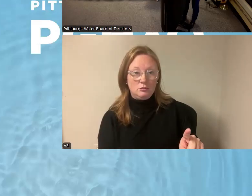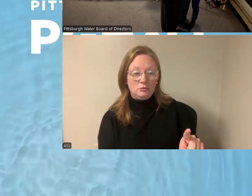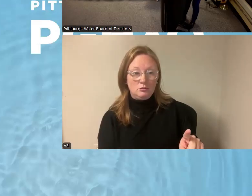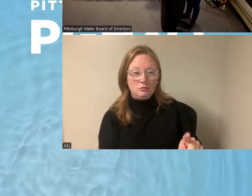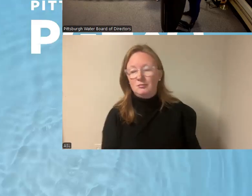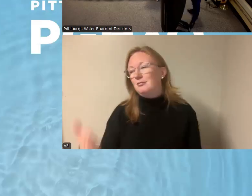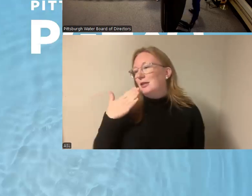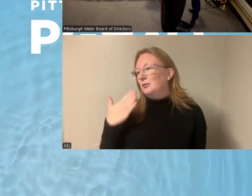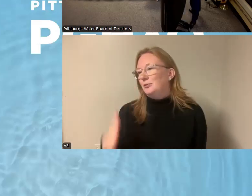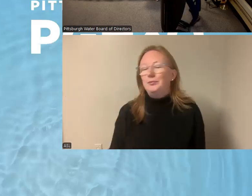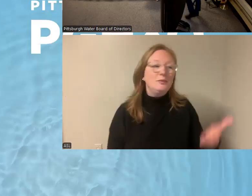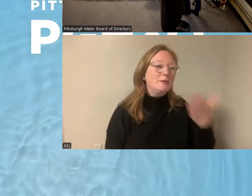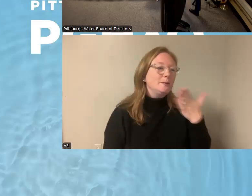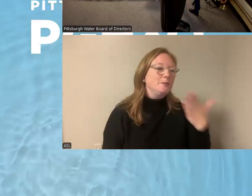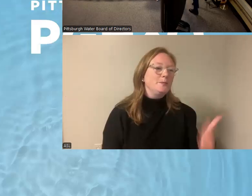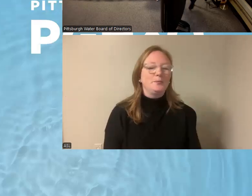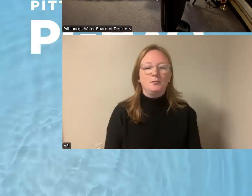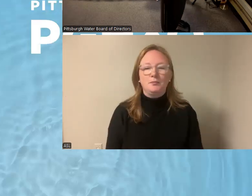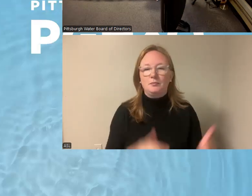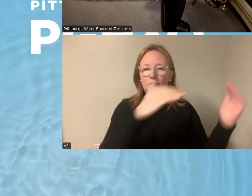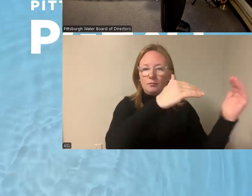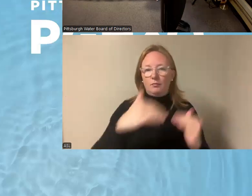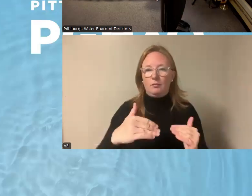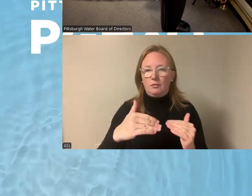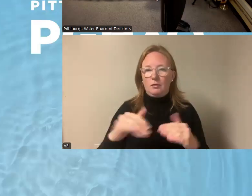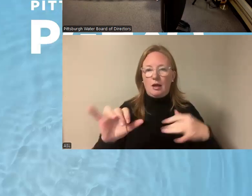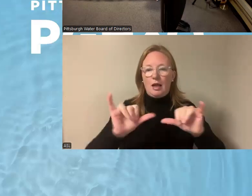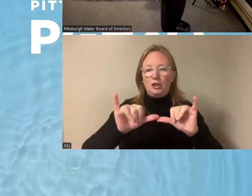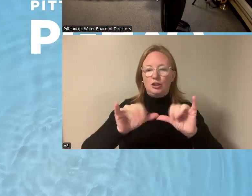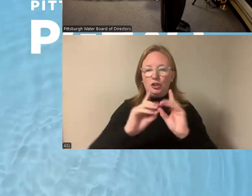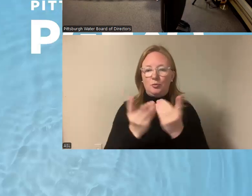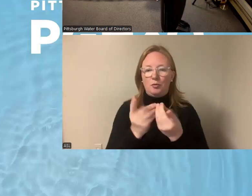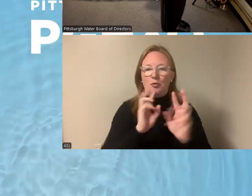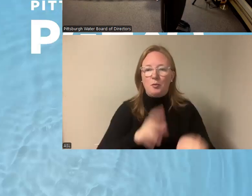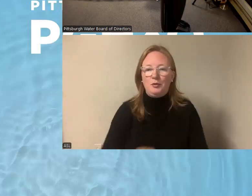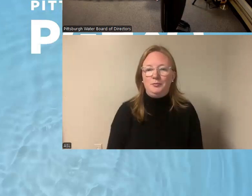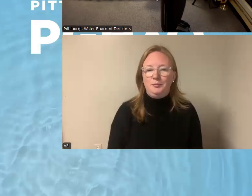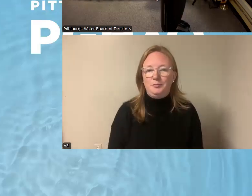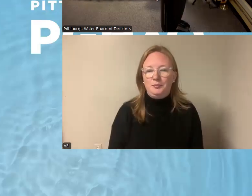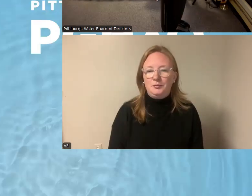Thank you. Thank you. We'll now move on to our engineering department report.